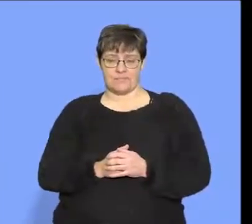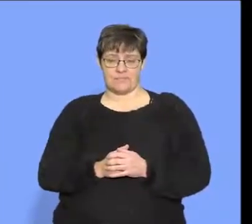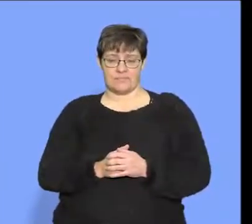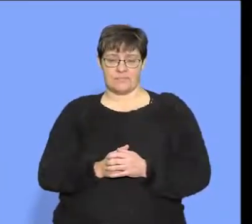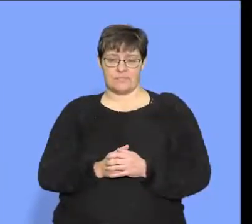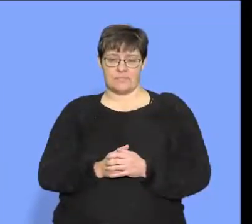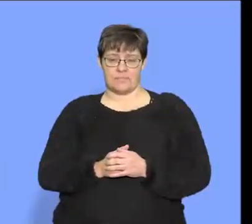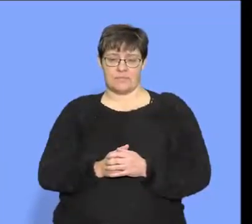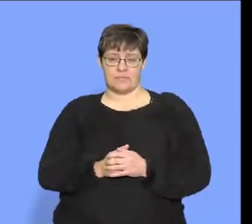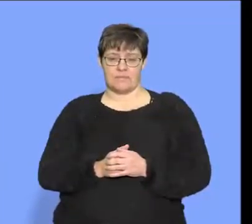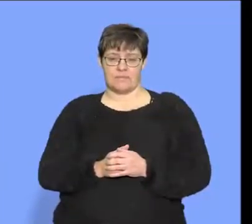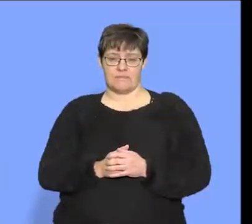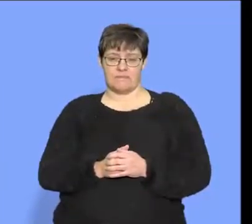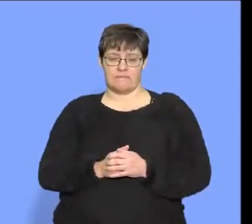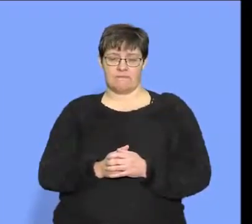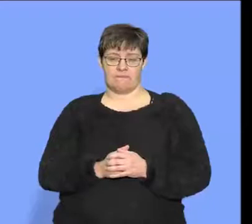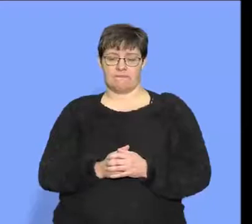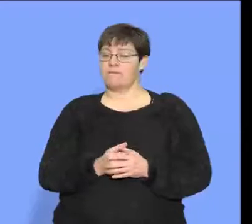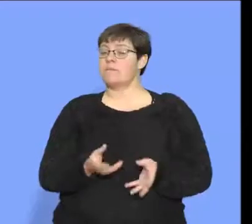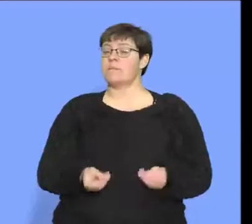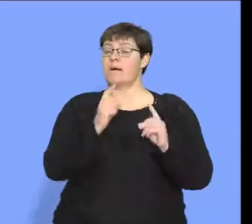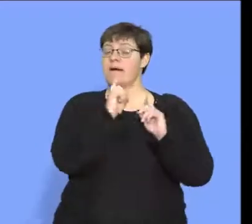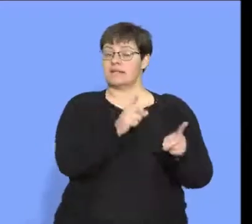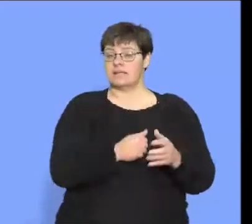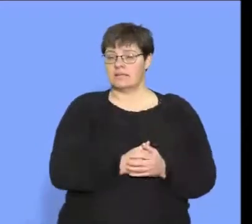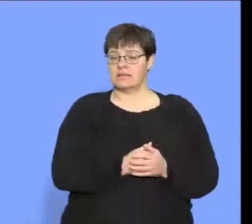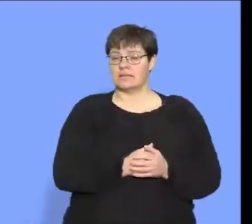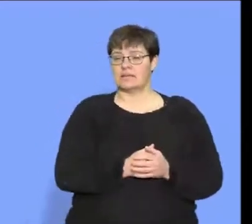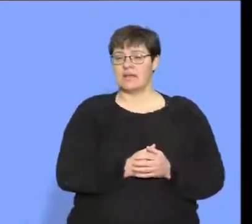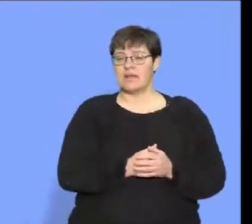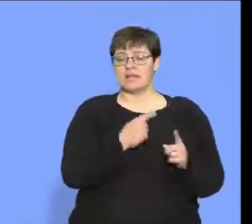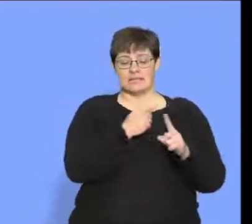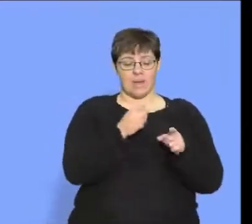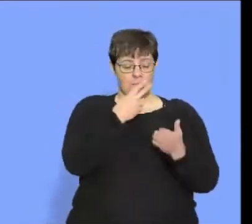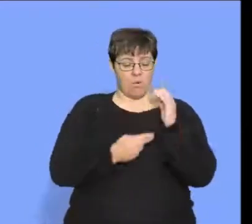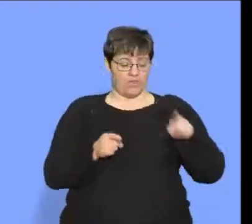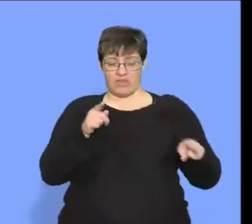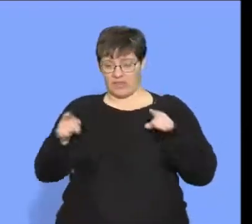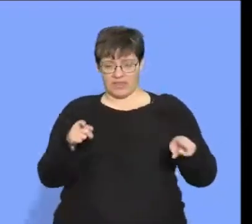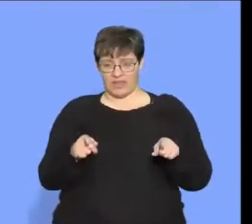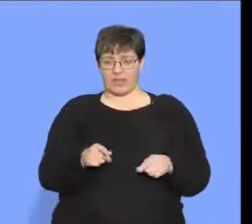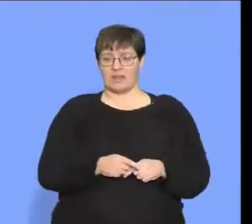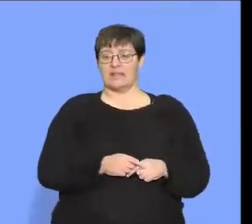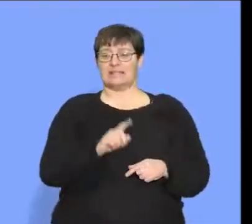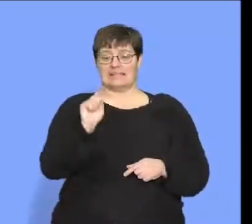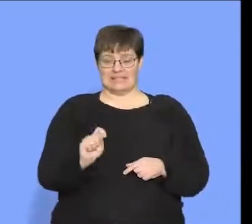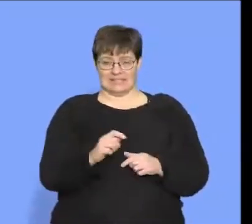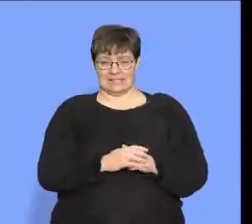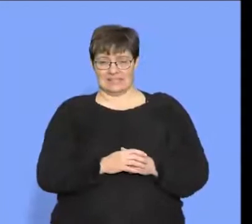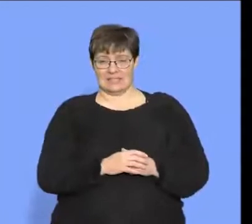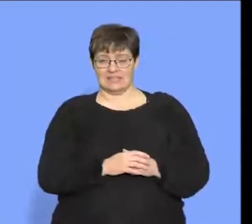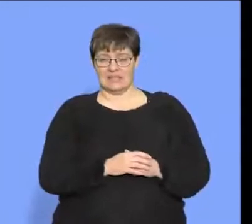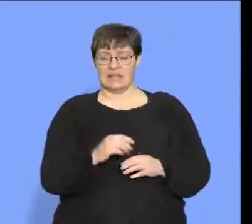time value, t, that we need. So to get the answer, we're going to multiply both sides of the equation by